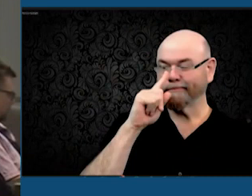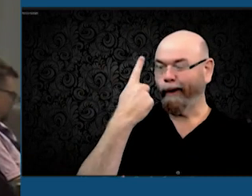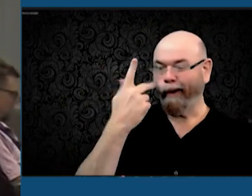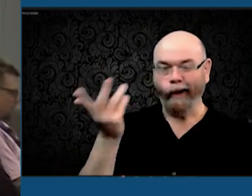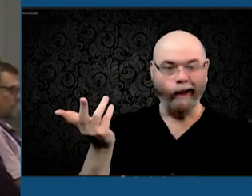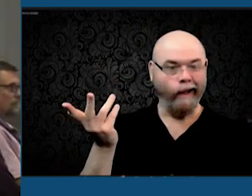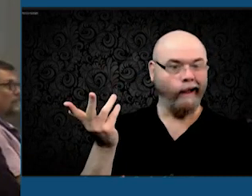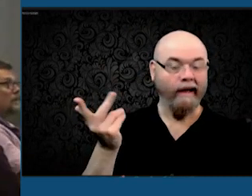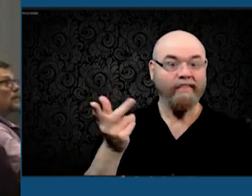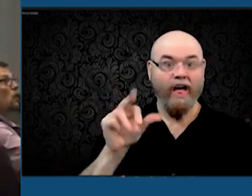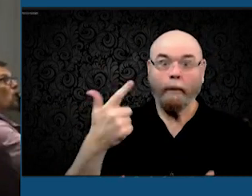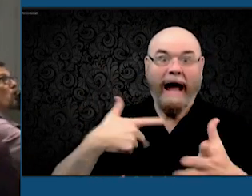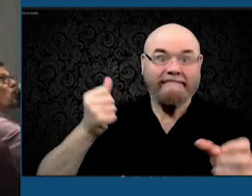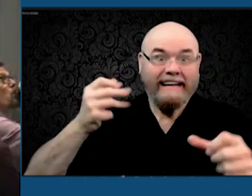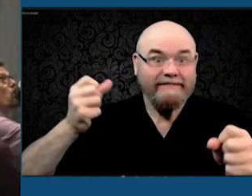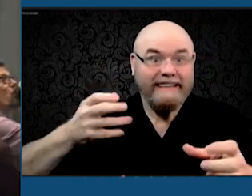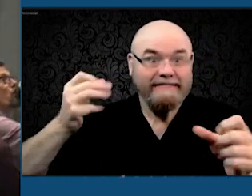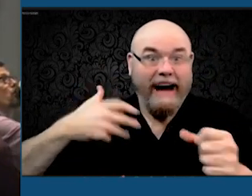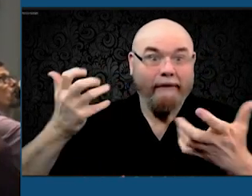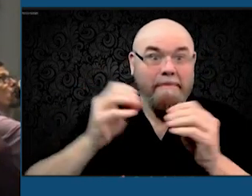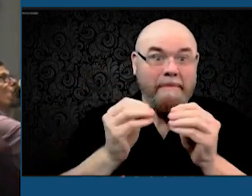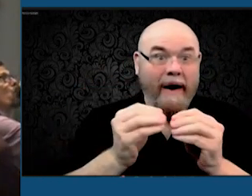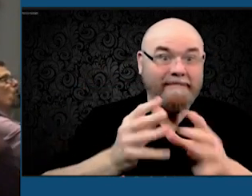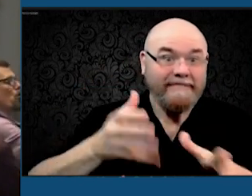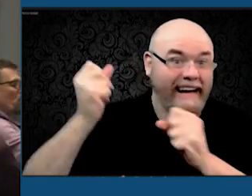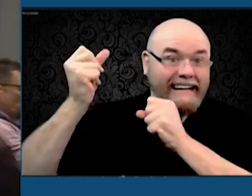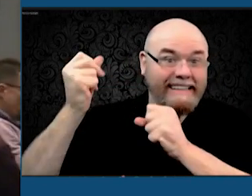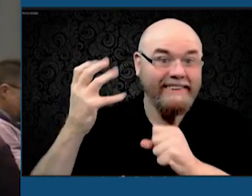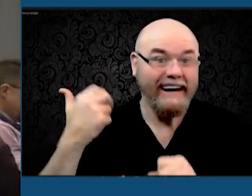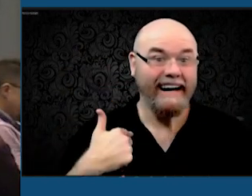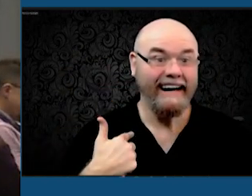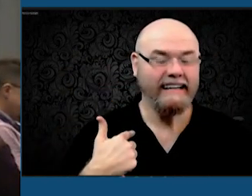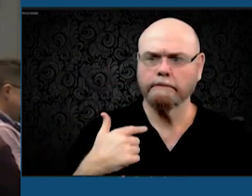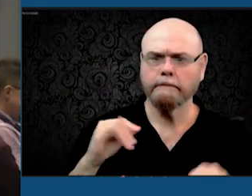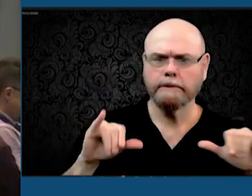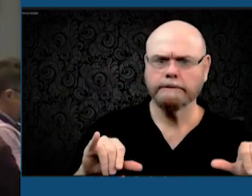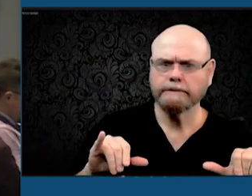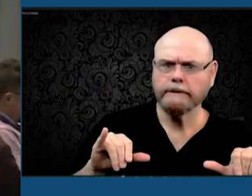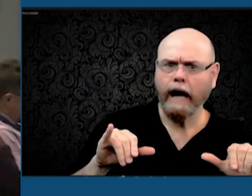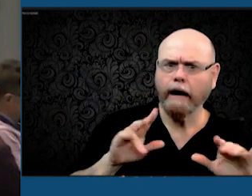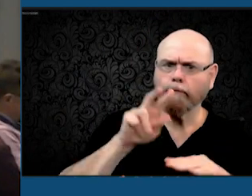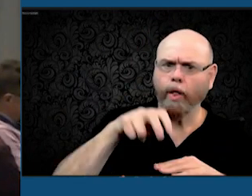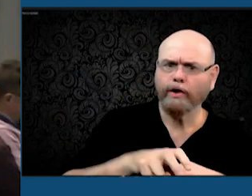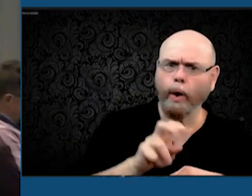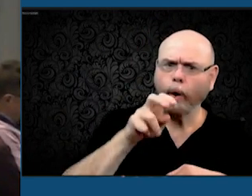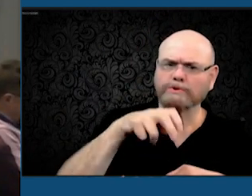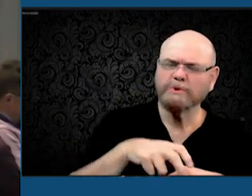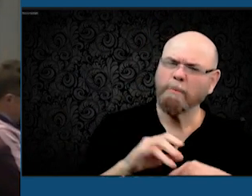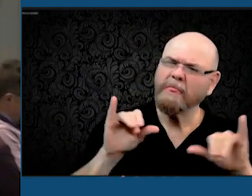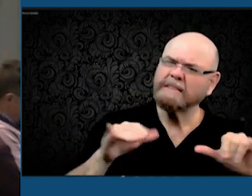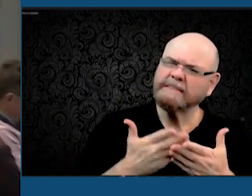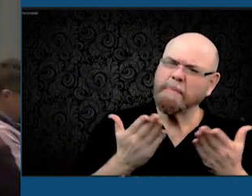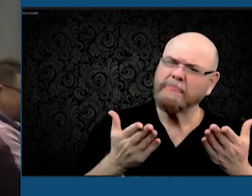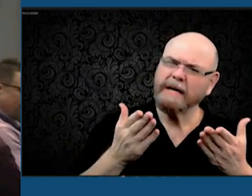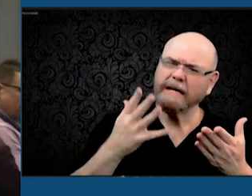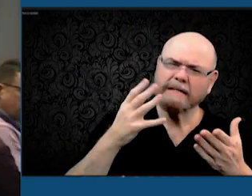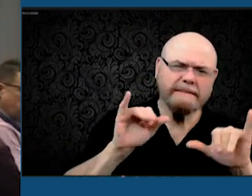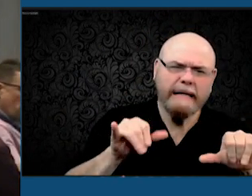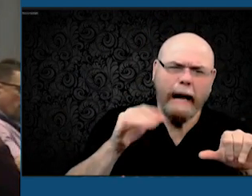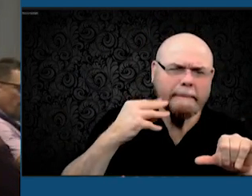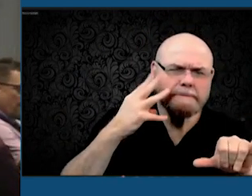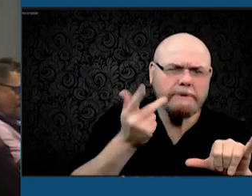is saying, faster, faster, faster. We're all on the same roller coaster ride. The same thing happens to us.